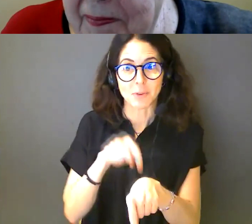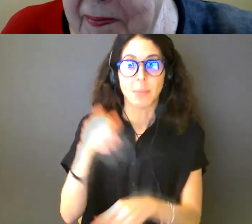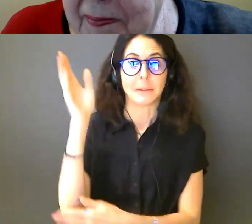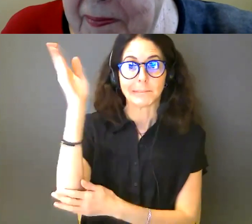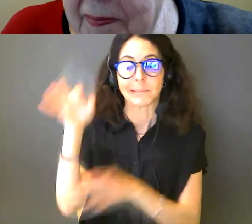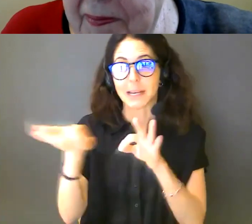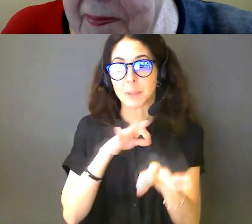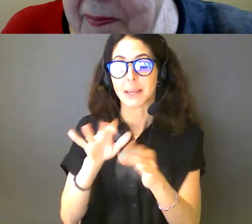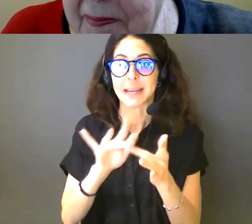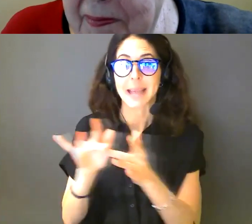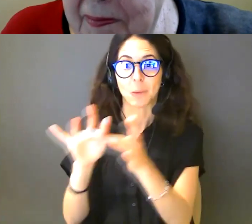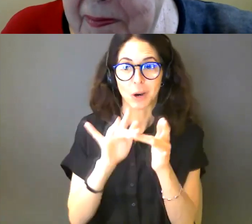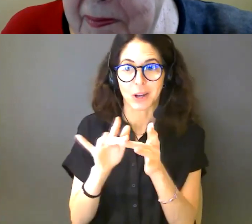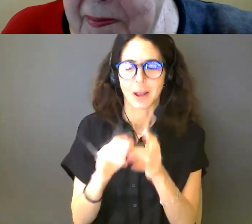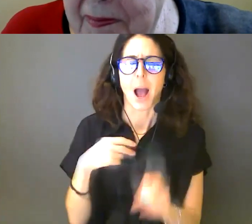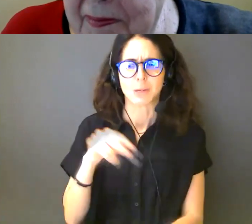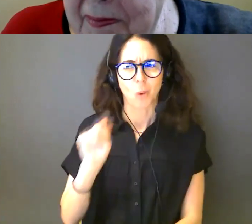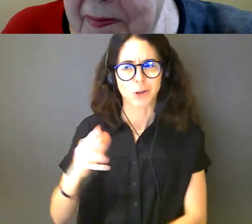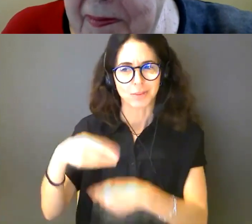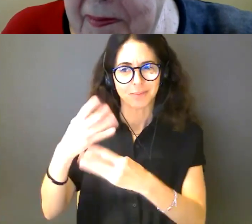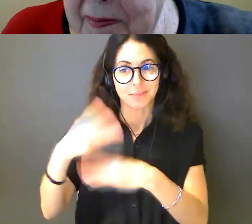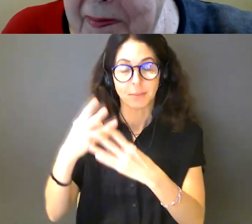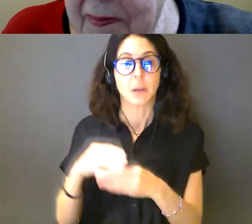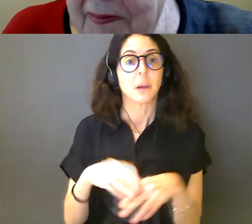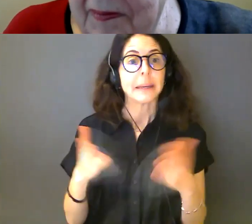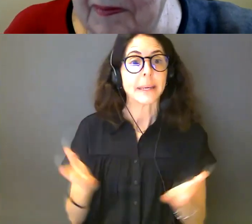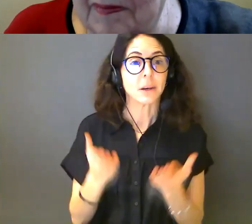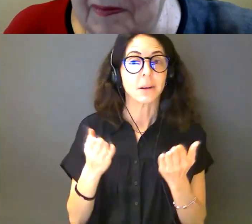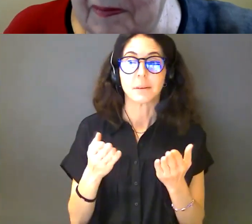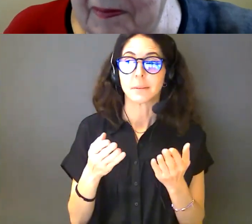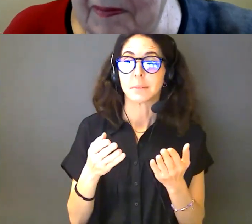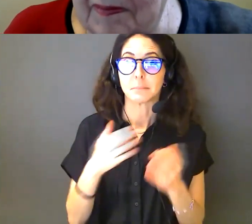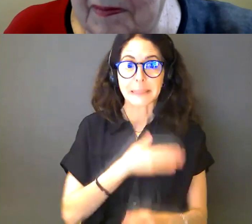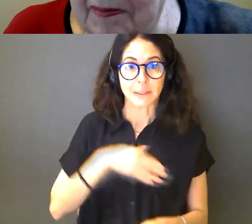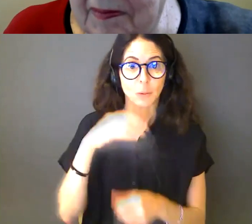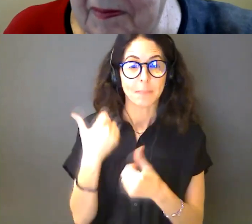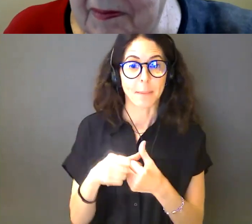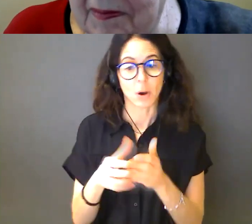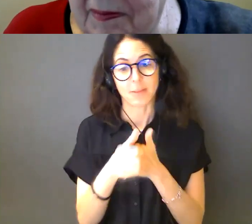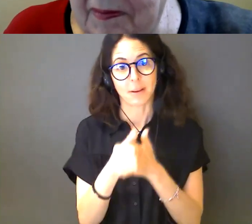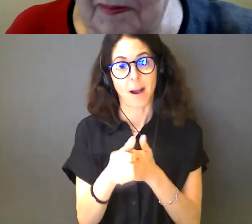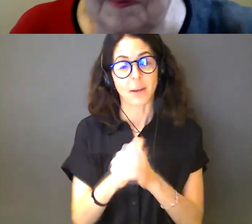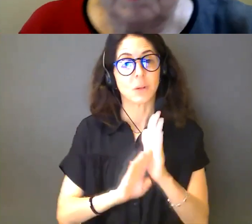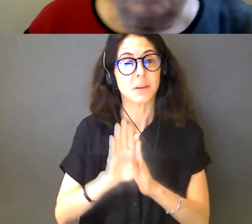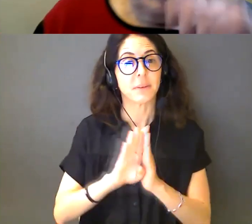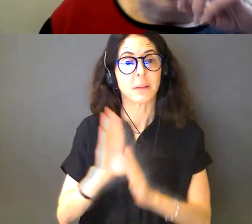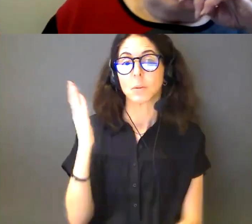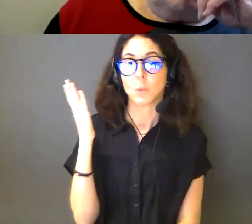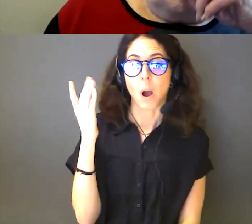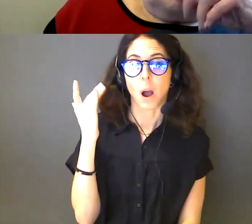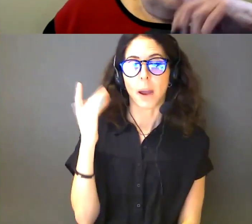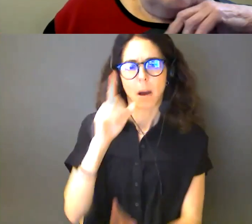networks. But a reminder, so for anyone who is present, who is listening in, this guide was developed because we want to build